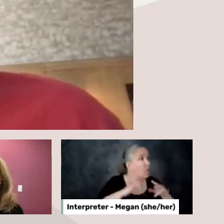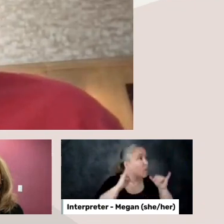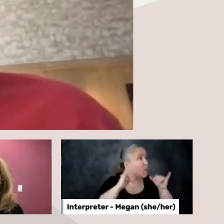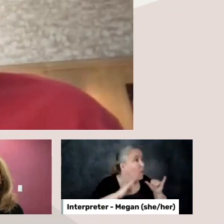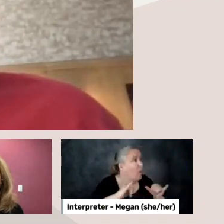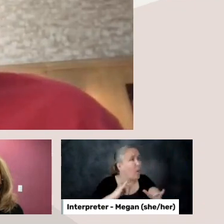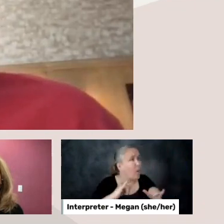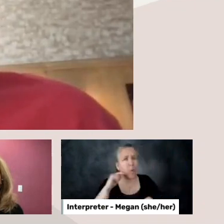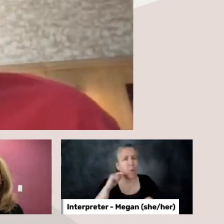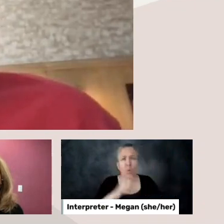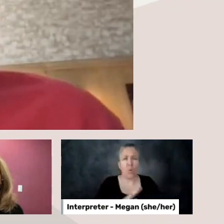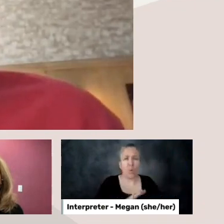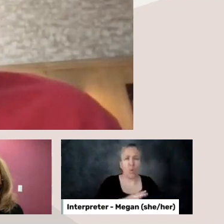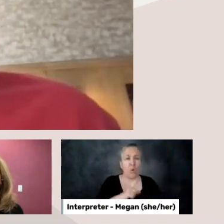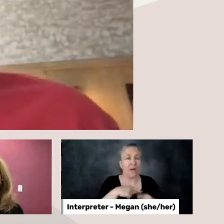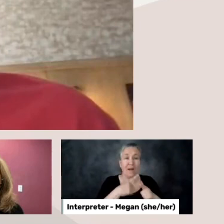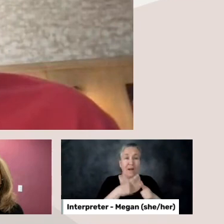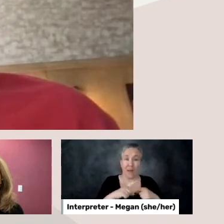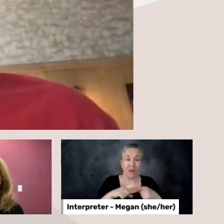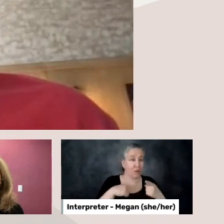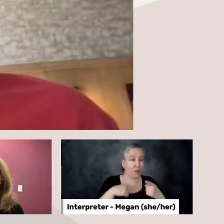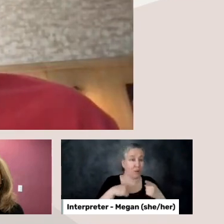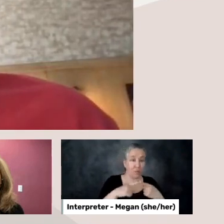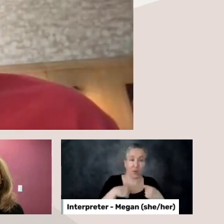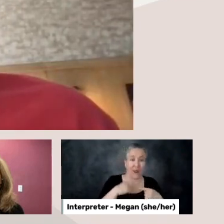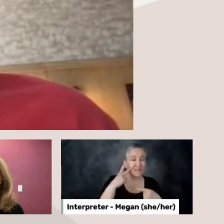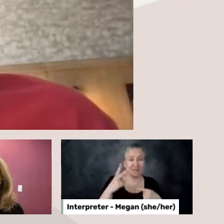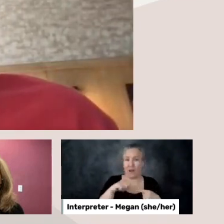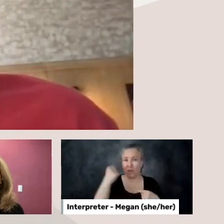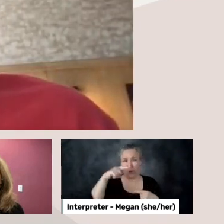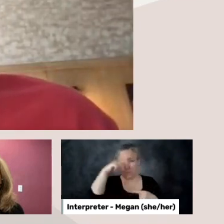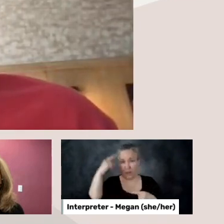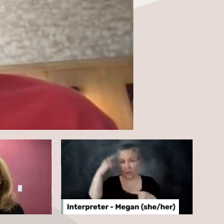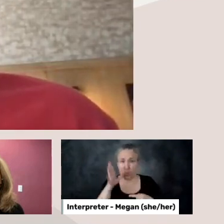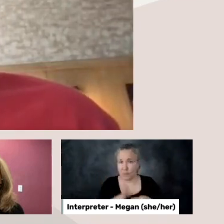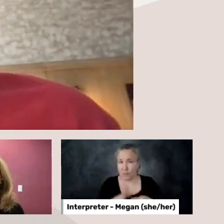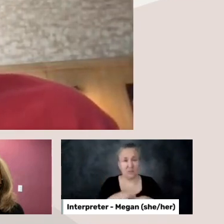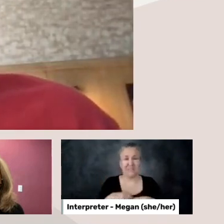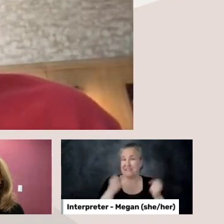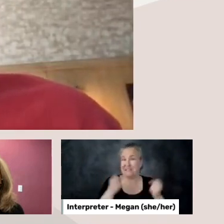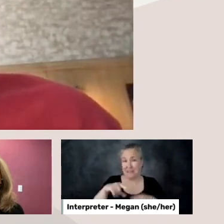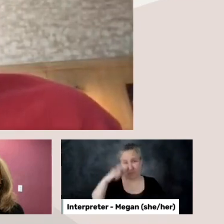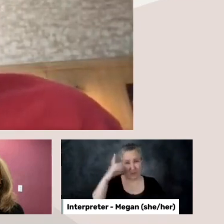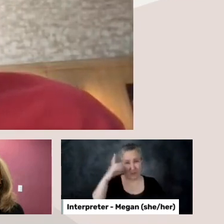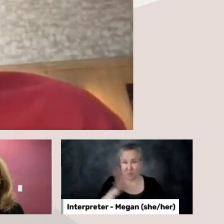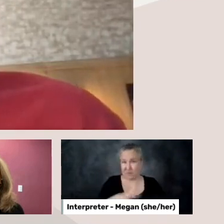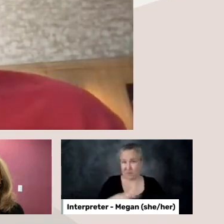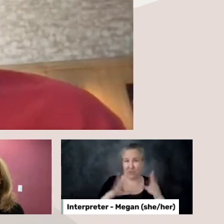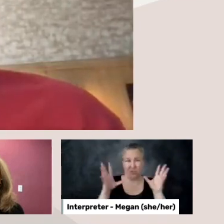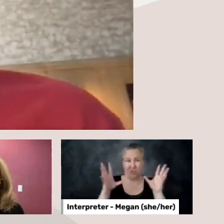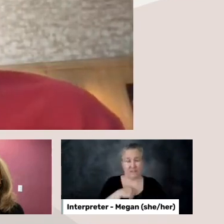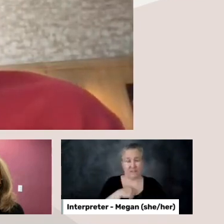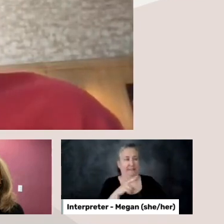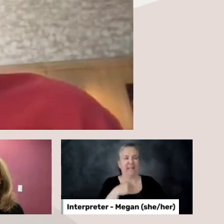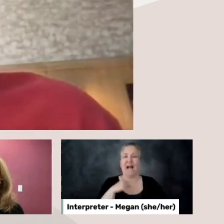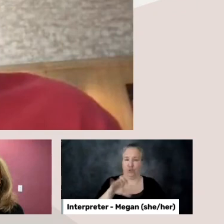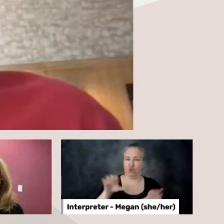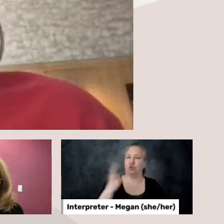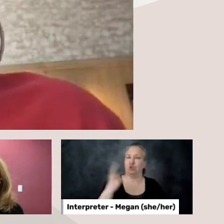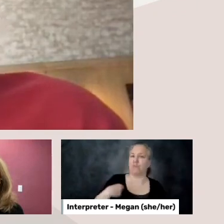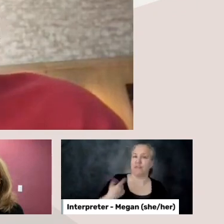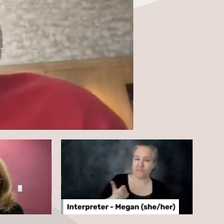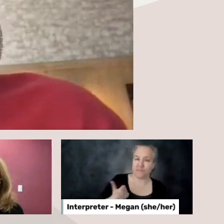this is pretty cool. And then when I didn't see like other Black women and not many Black women at conferences, I was like, I got to do